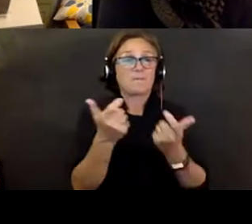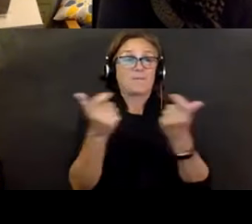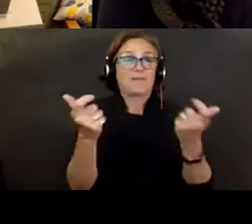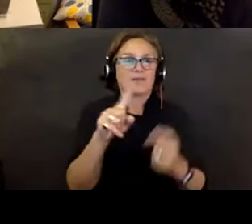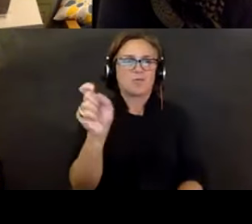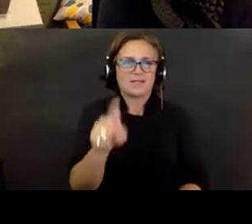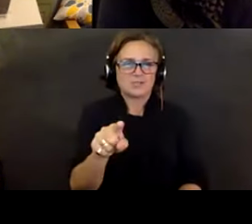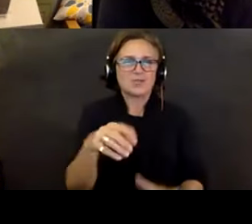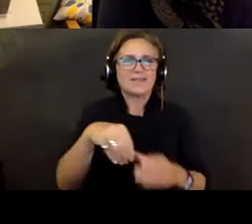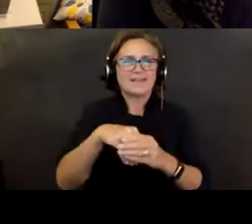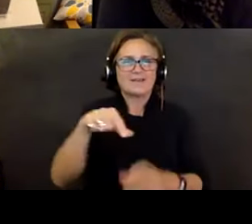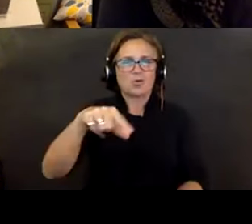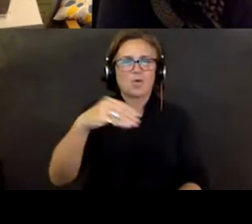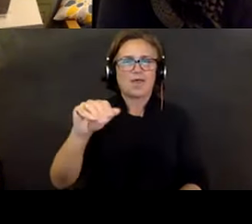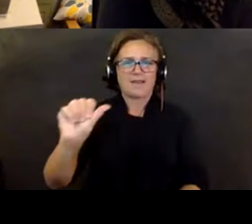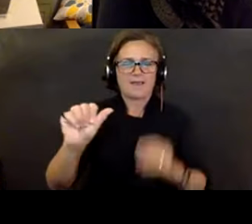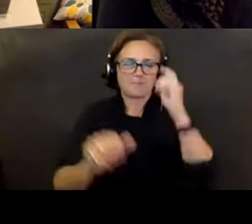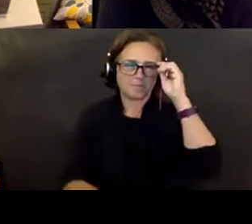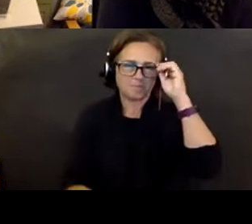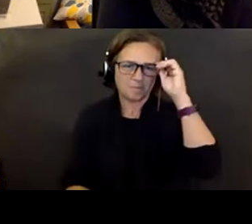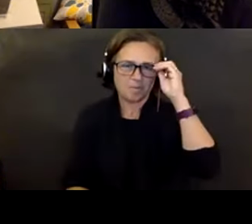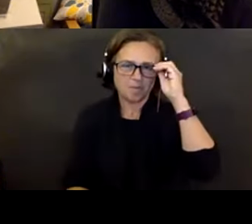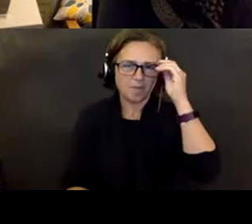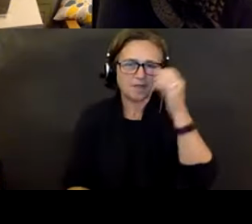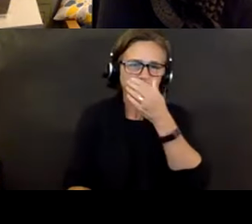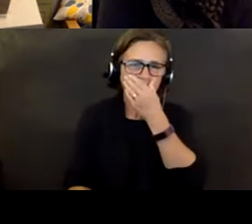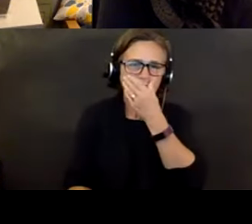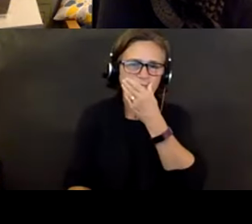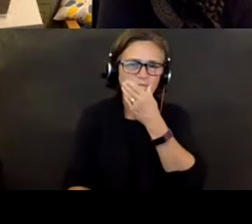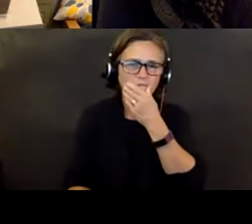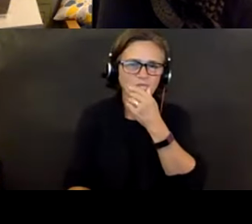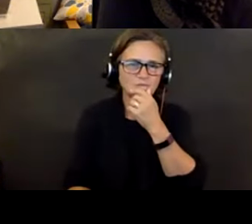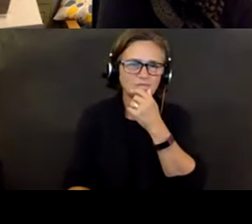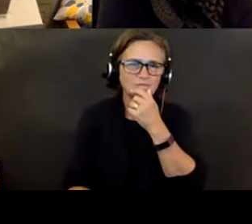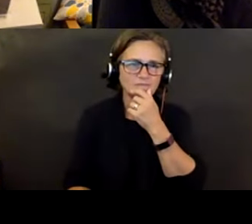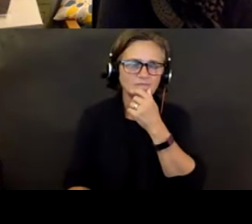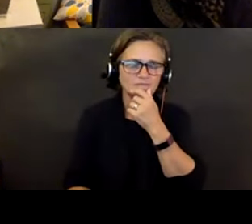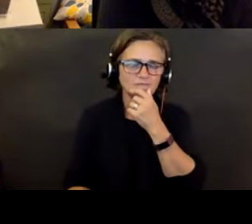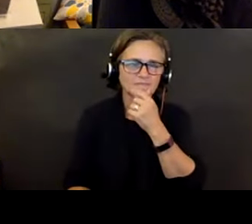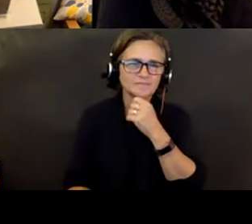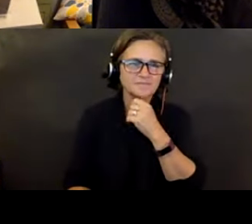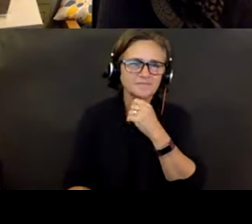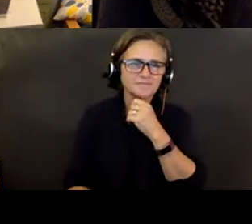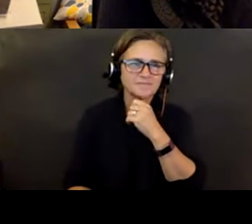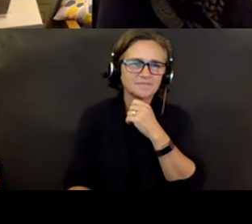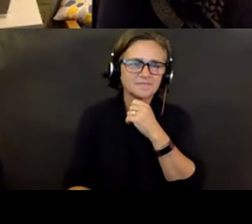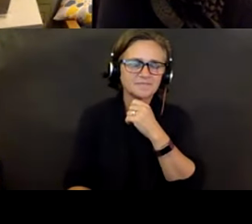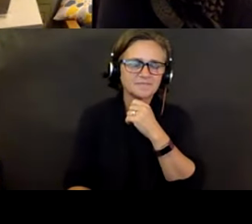the Q&A that I want to ask for this attendee who's saying something